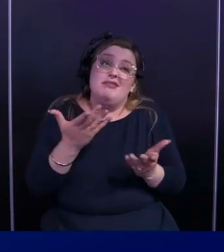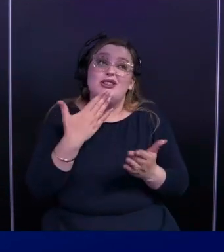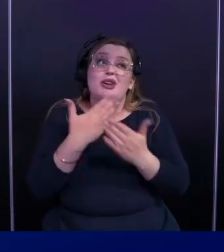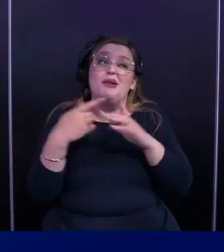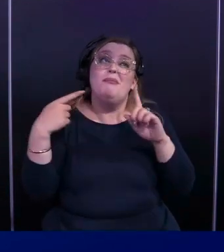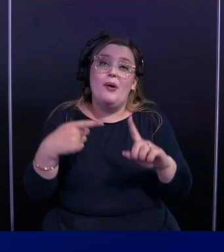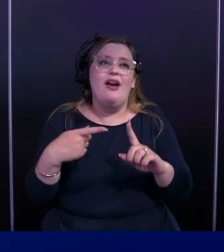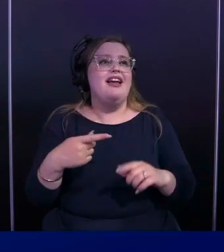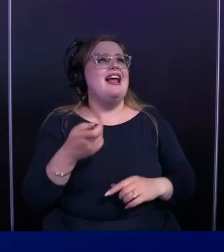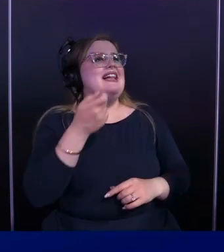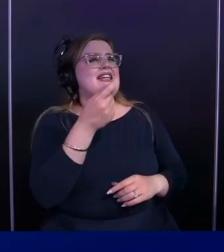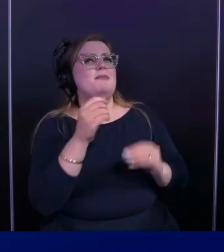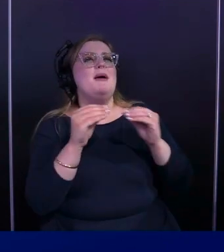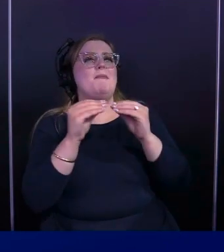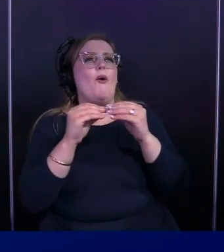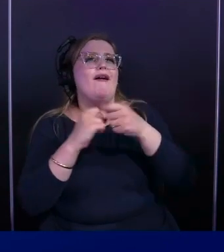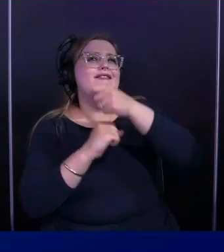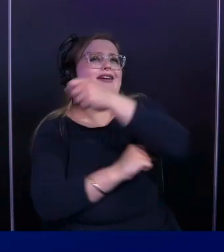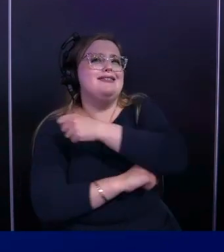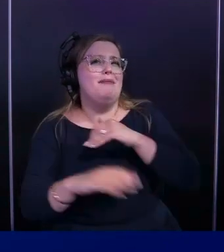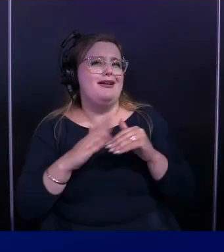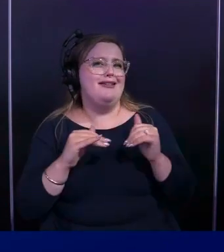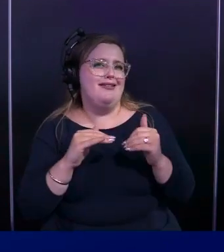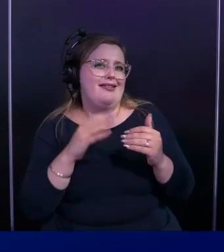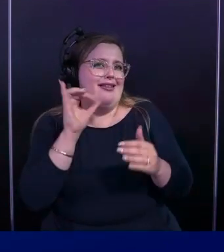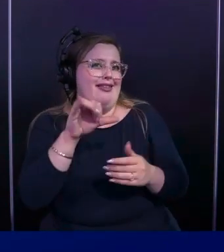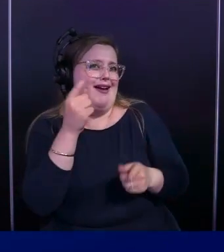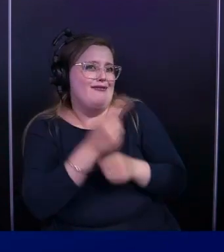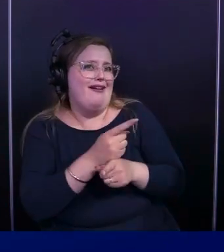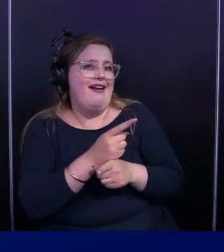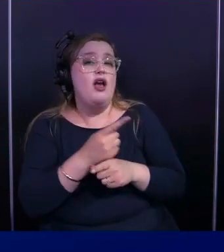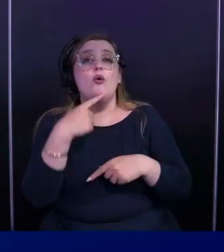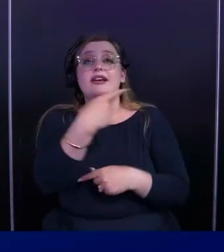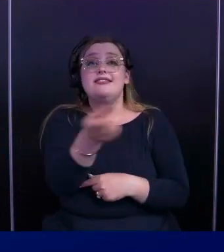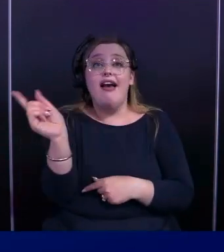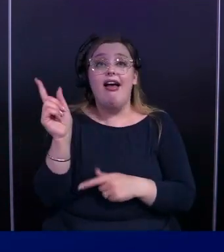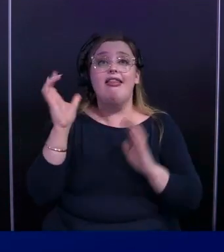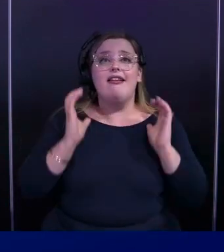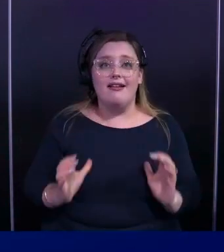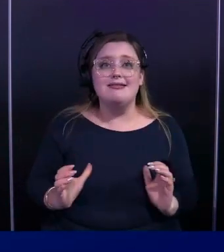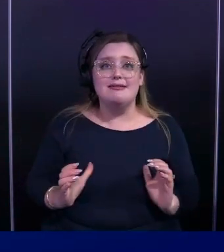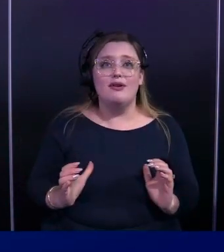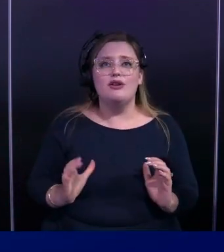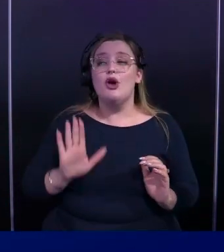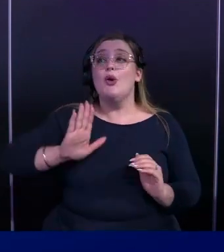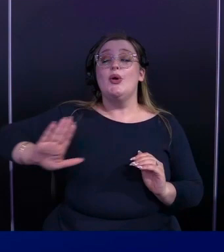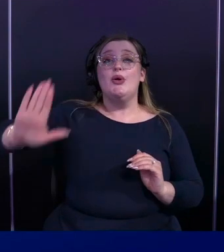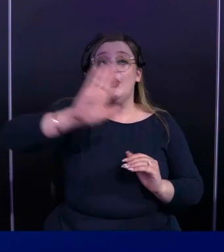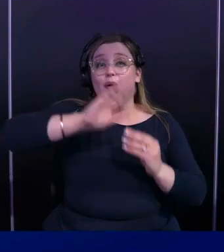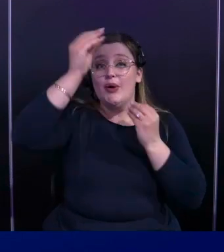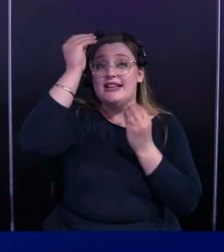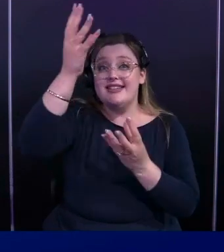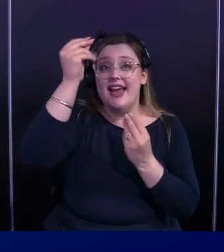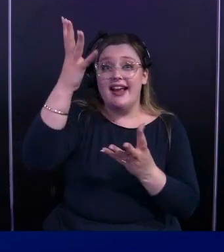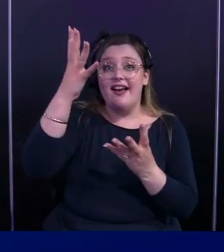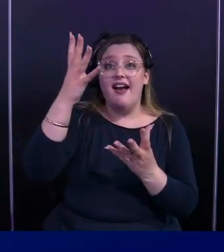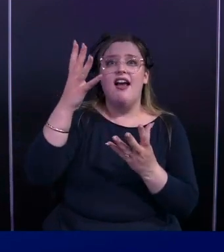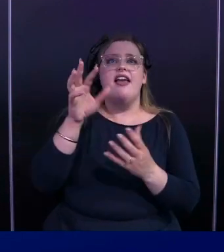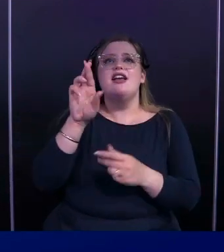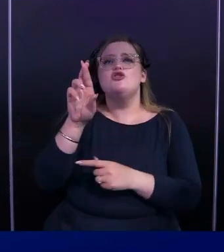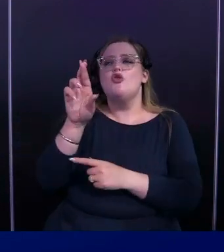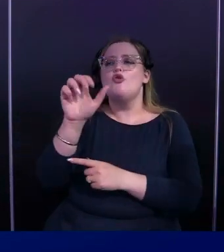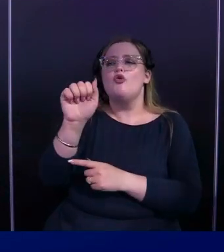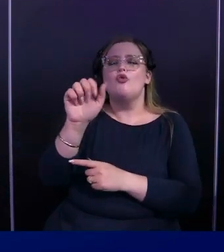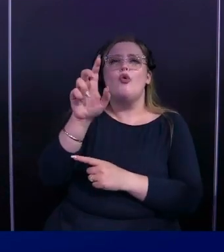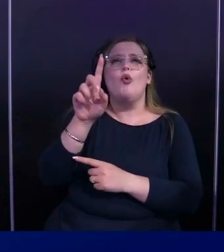little bit more fundamental than that, right? And this is what we tell our customers. Your data, the way we look at it, is radioactive to us. We don't want to touch